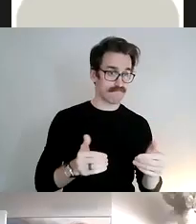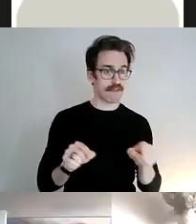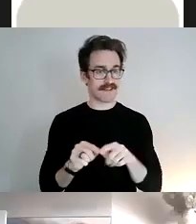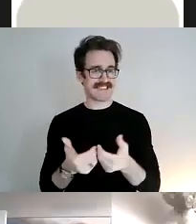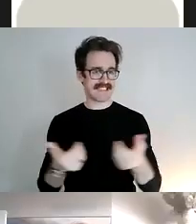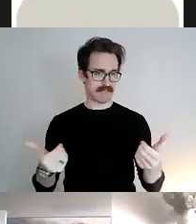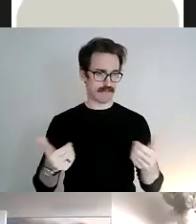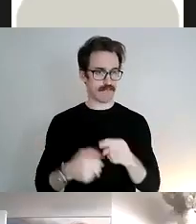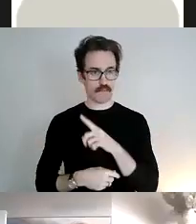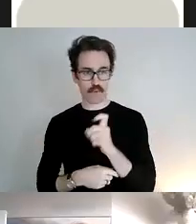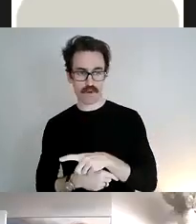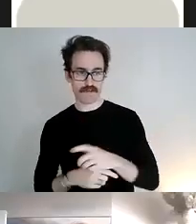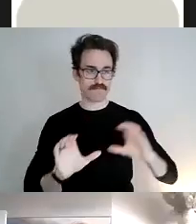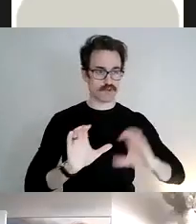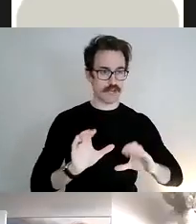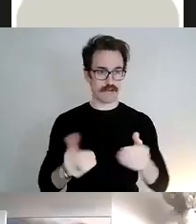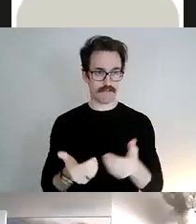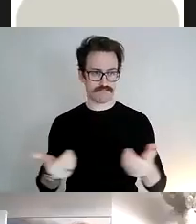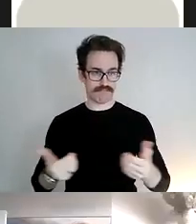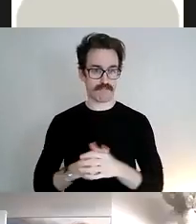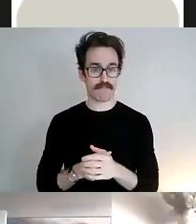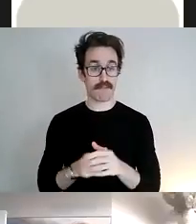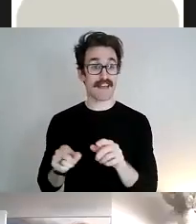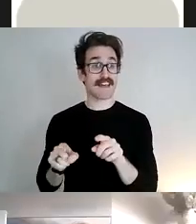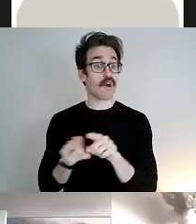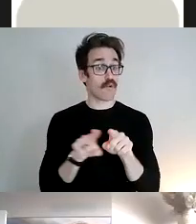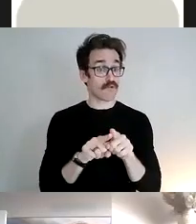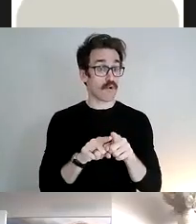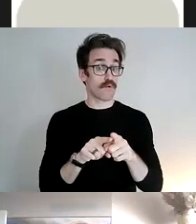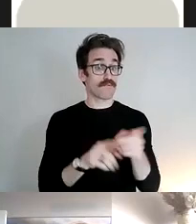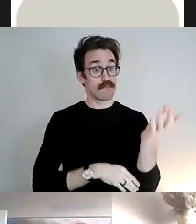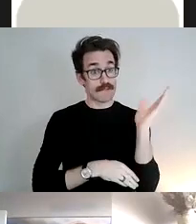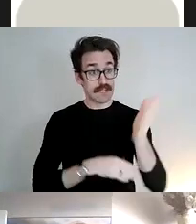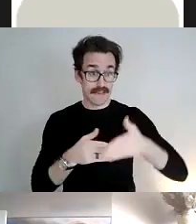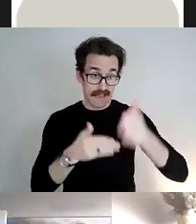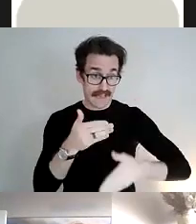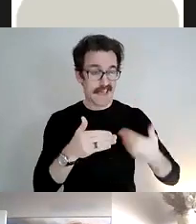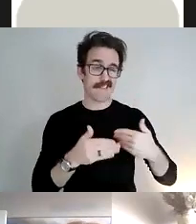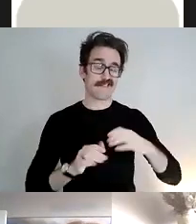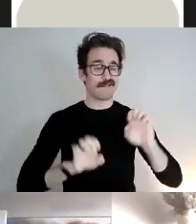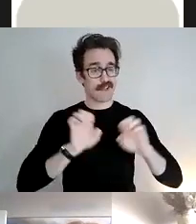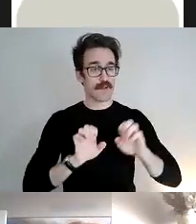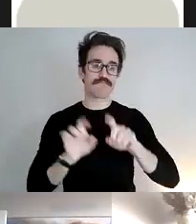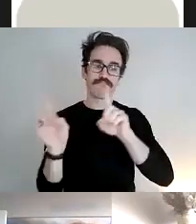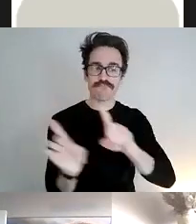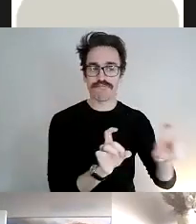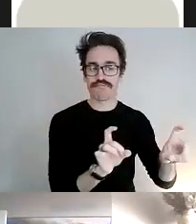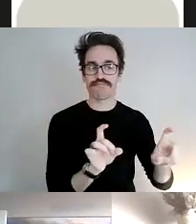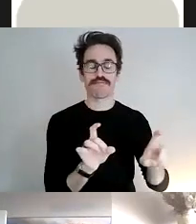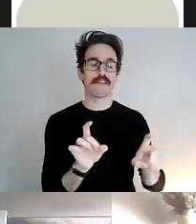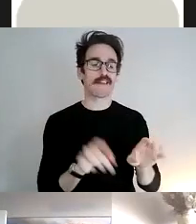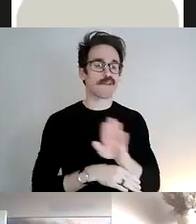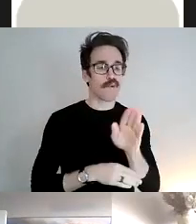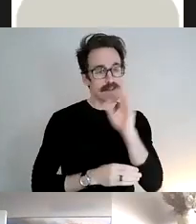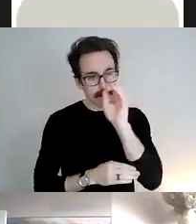box. We will also have an evaluation at the end of the session, so we would appreciate you completing that survey. It might take you a